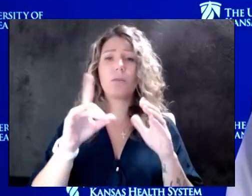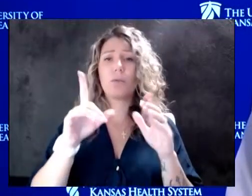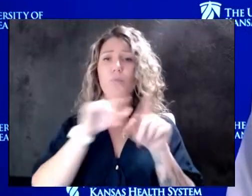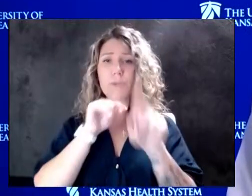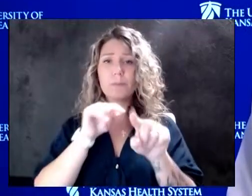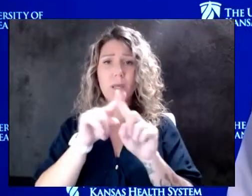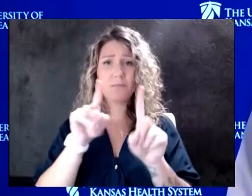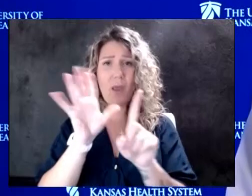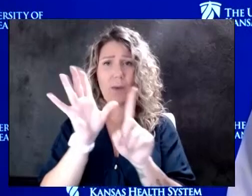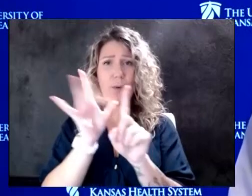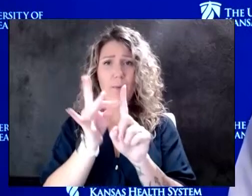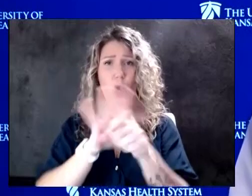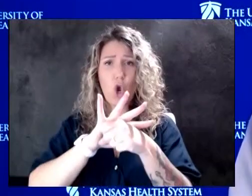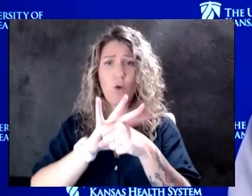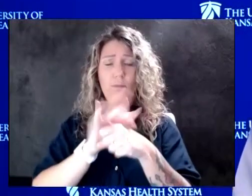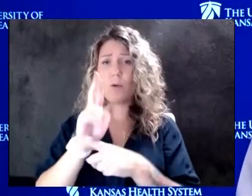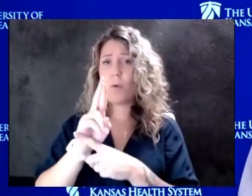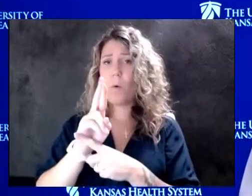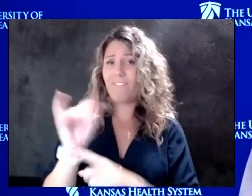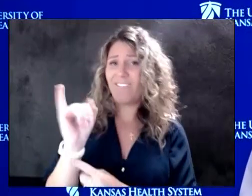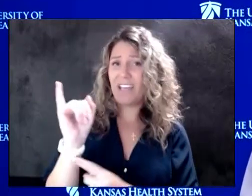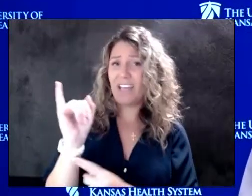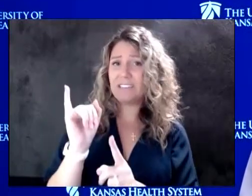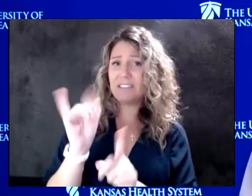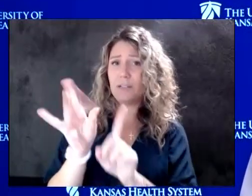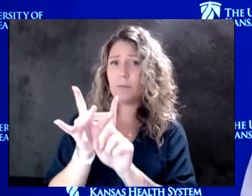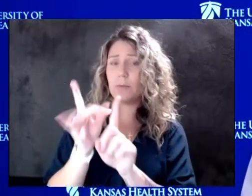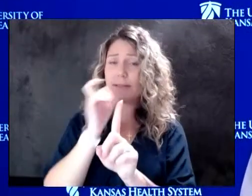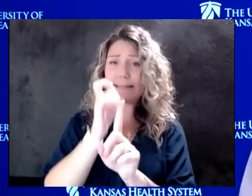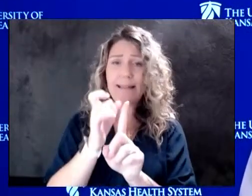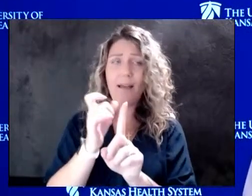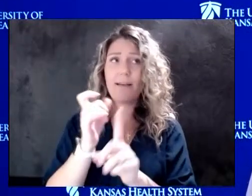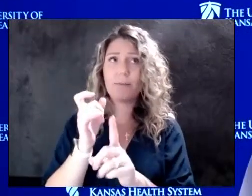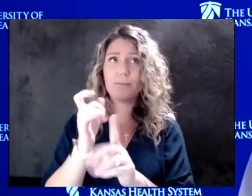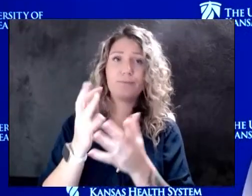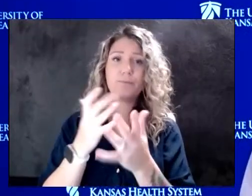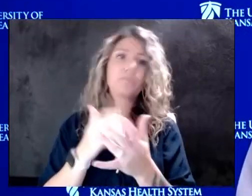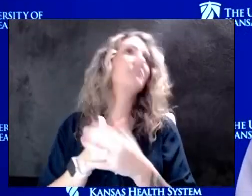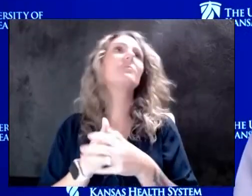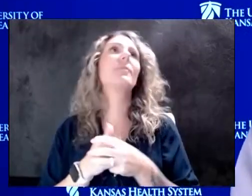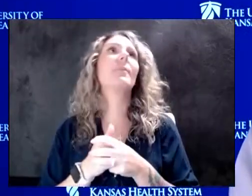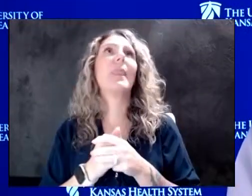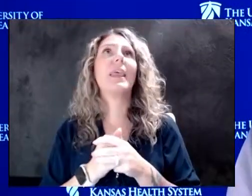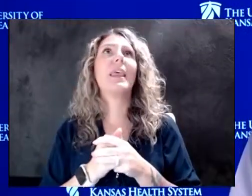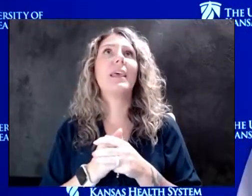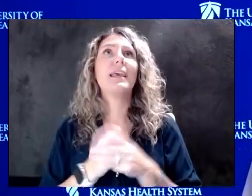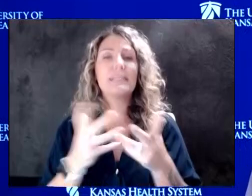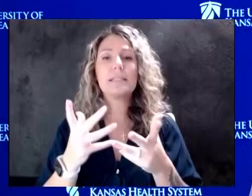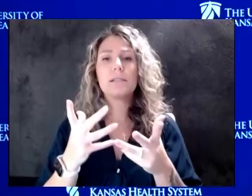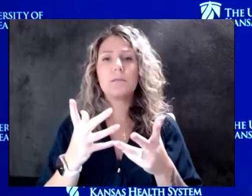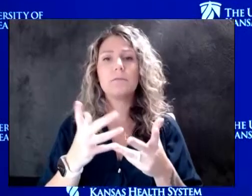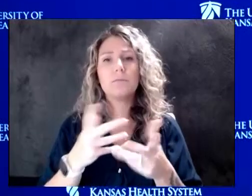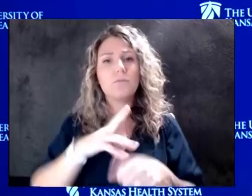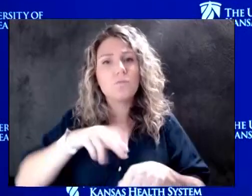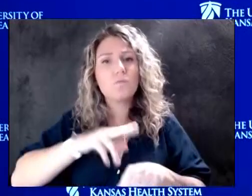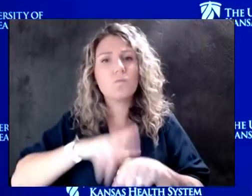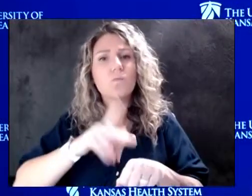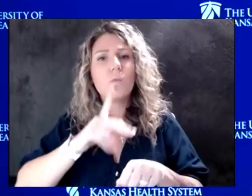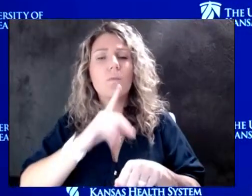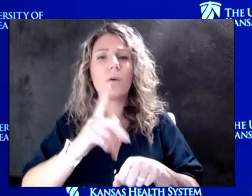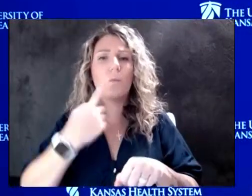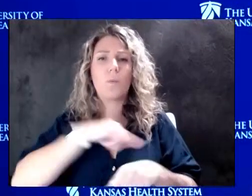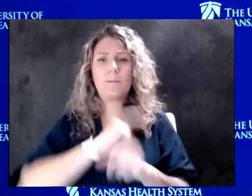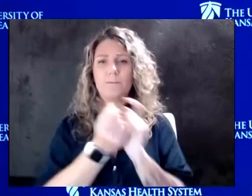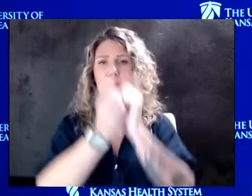or getting infected is not it's not unusual. And I think we've kind of changed this